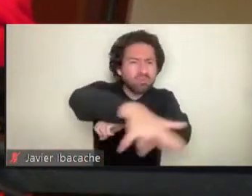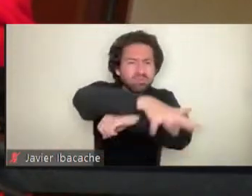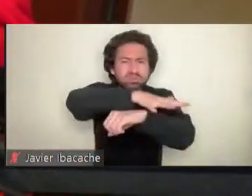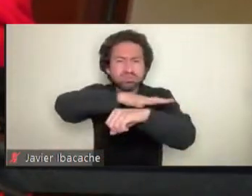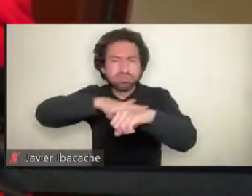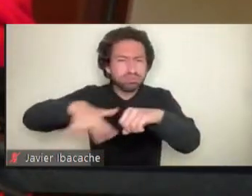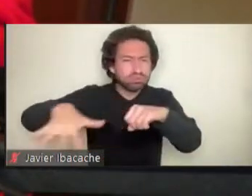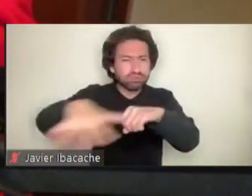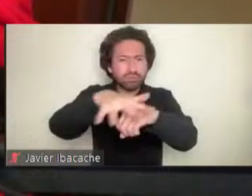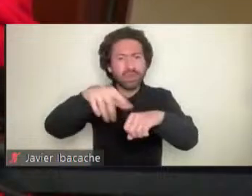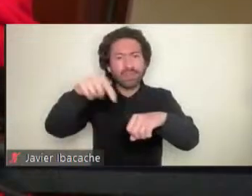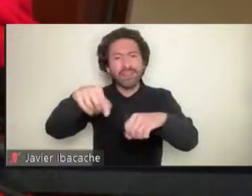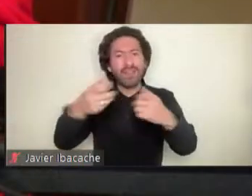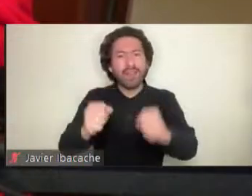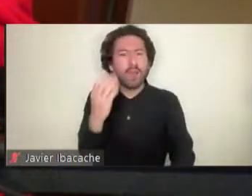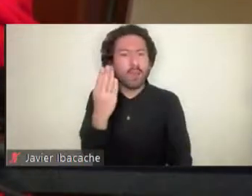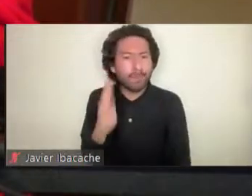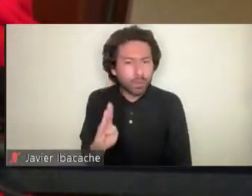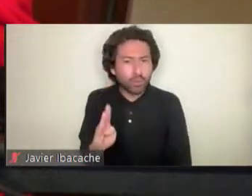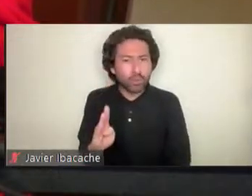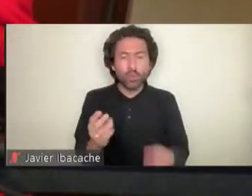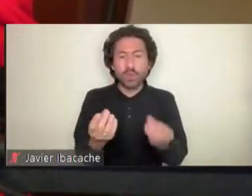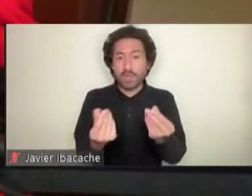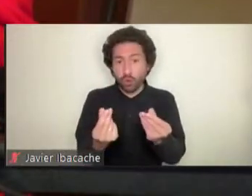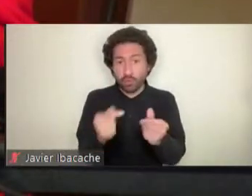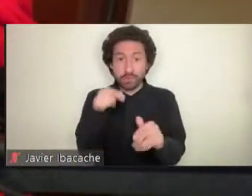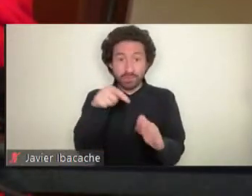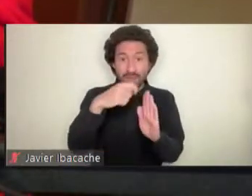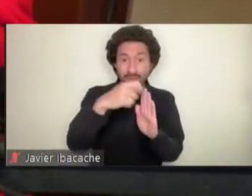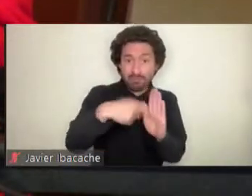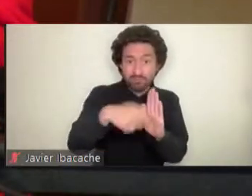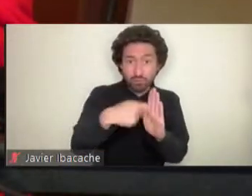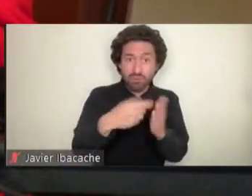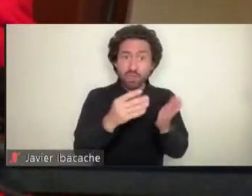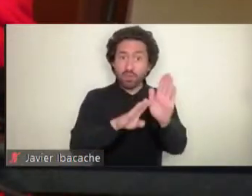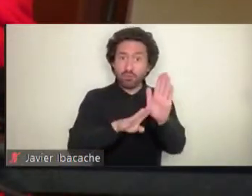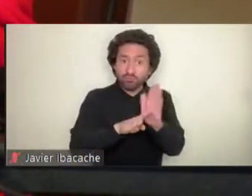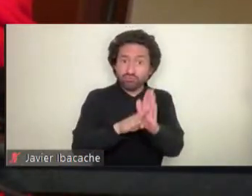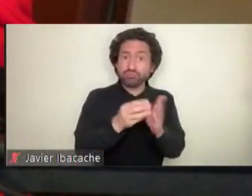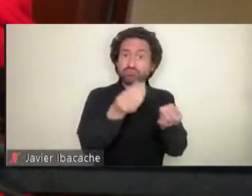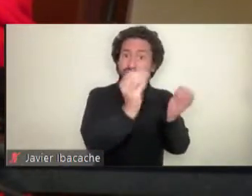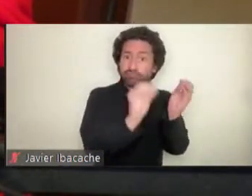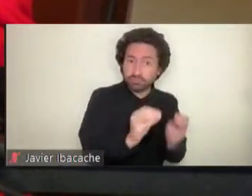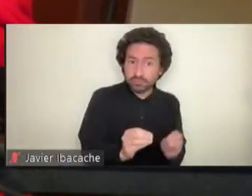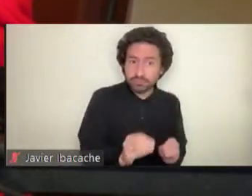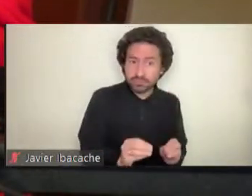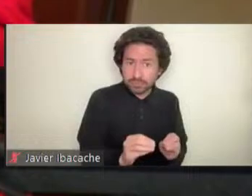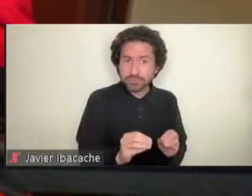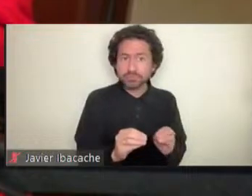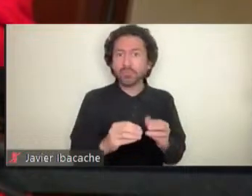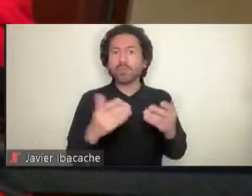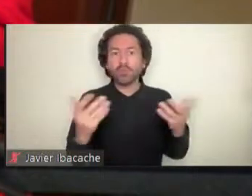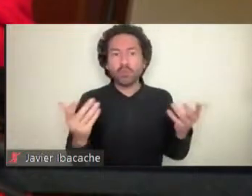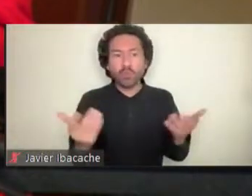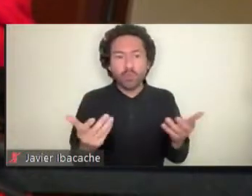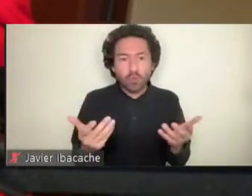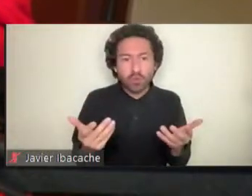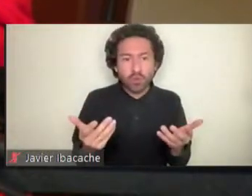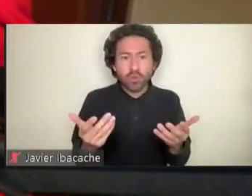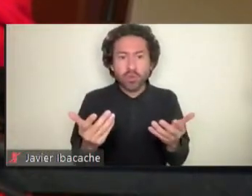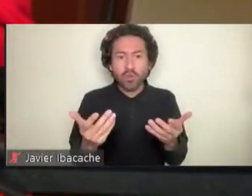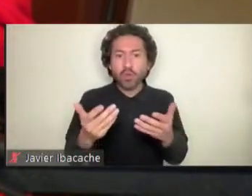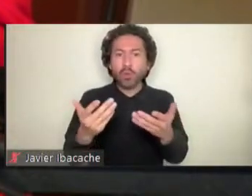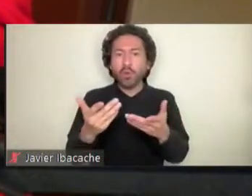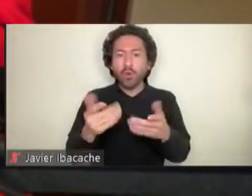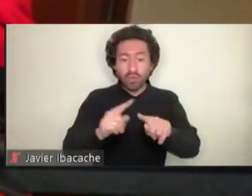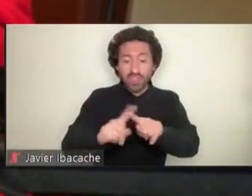economy. This project was developed to diversify and extend the relatively narrow base of export products